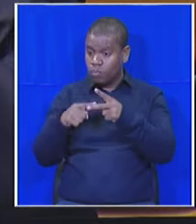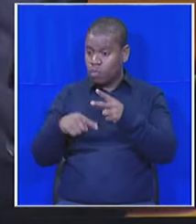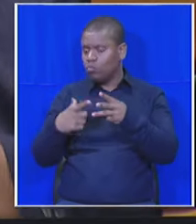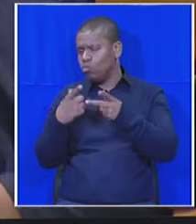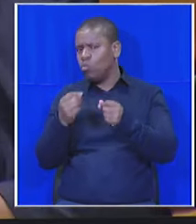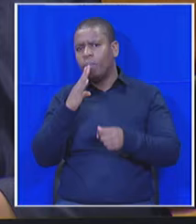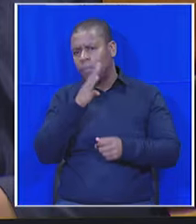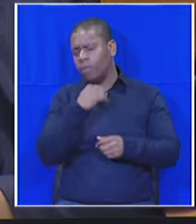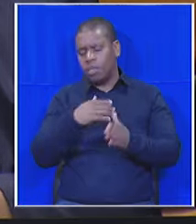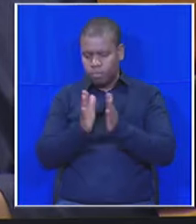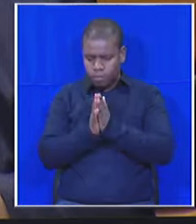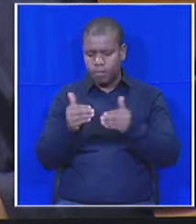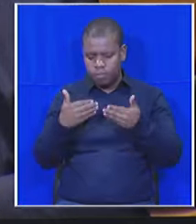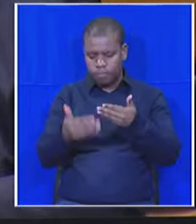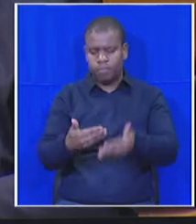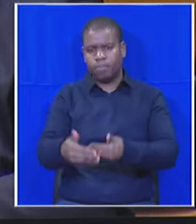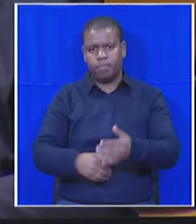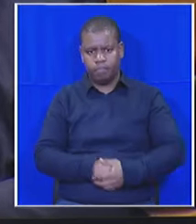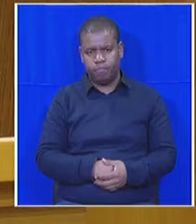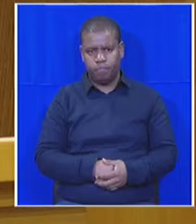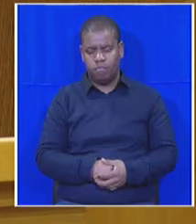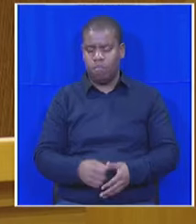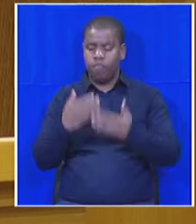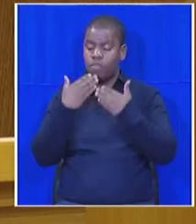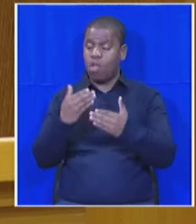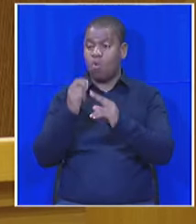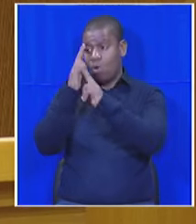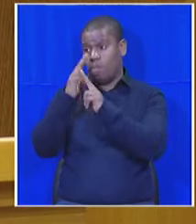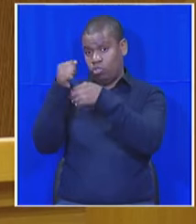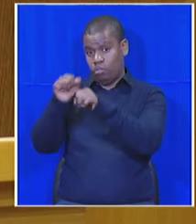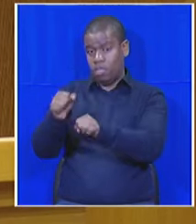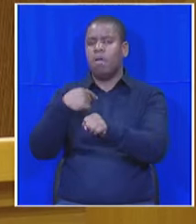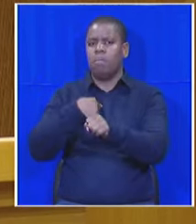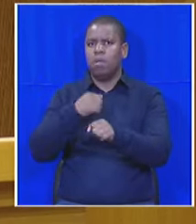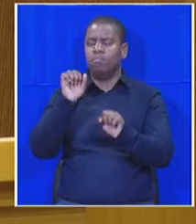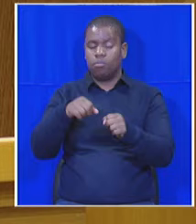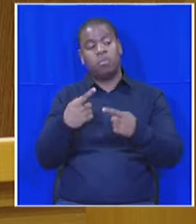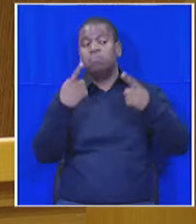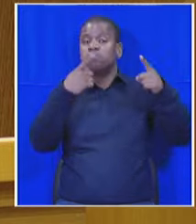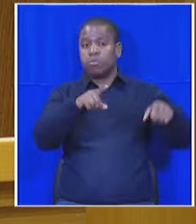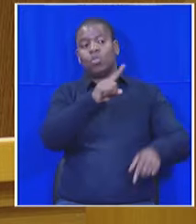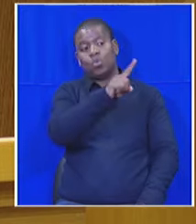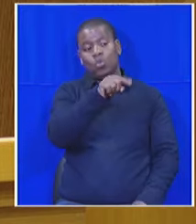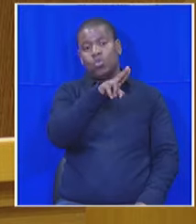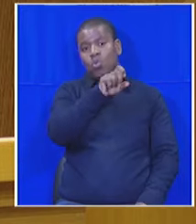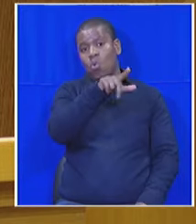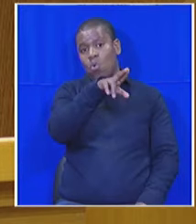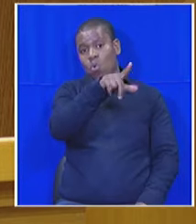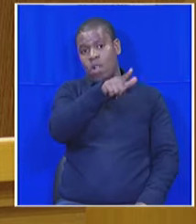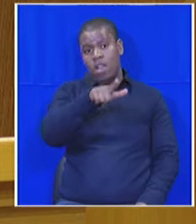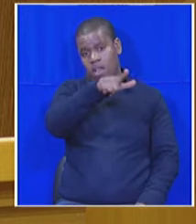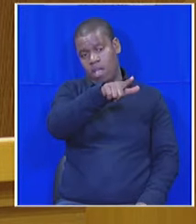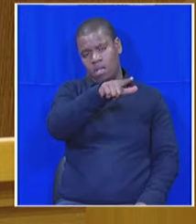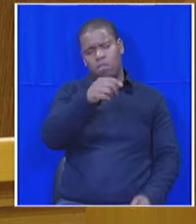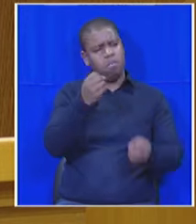member to continue. Honorable Sheikh Imam, can you continue? Thank you, Honorable Chairperson. I have indeed been to Zululand. I've been there many a times, and I can assure